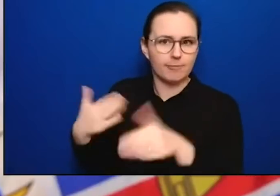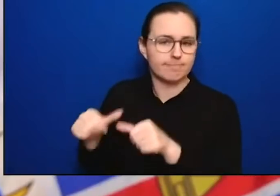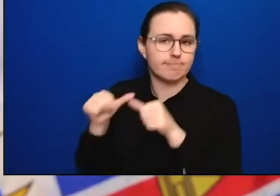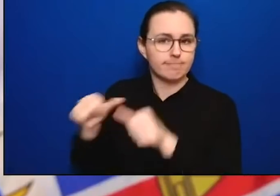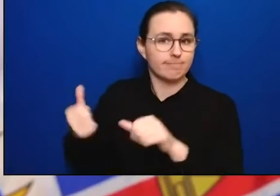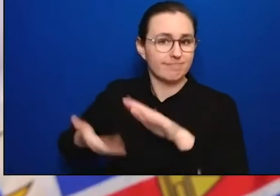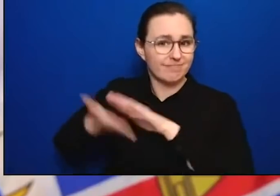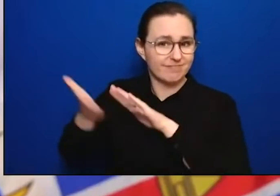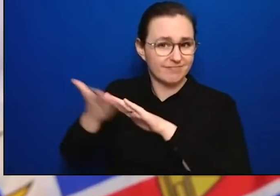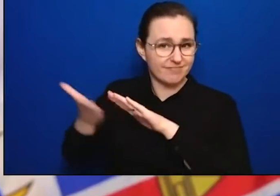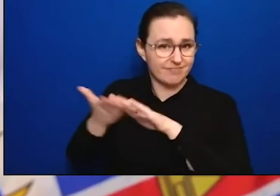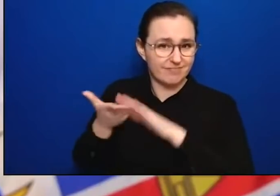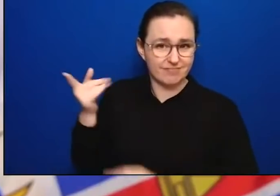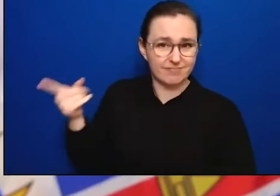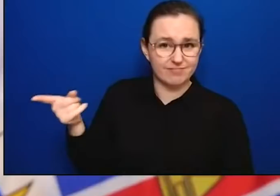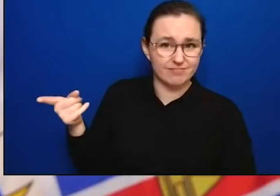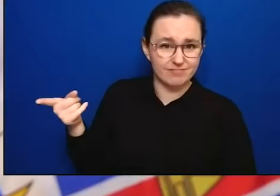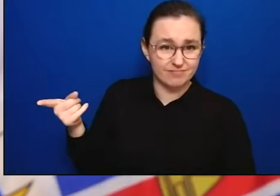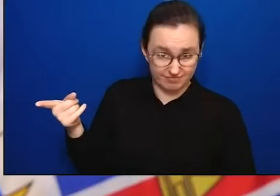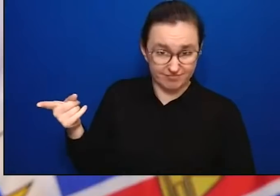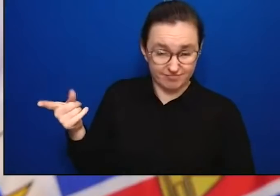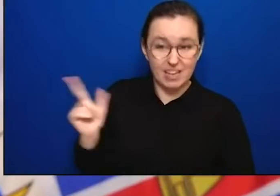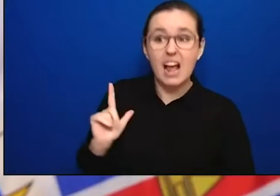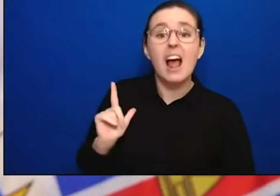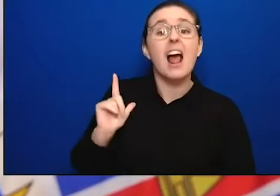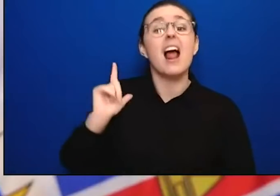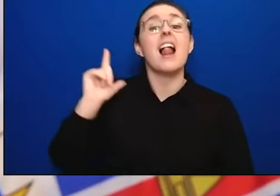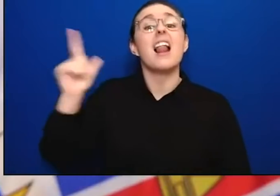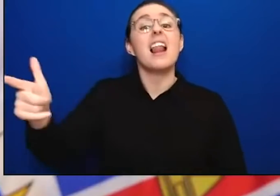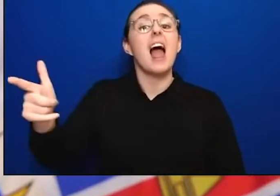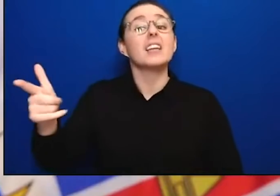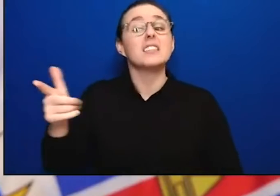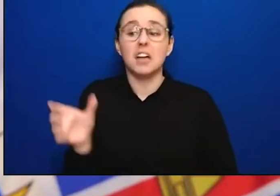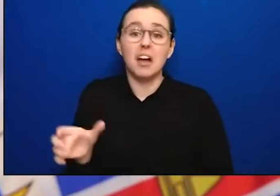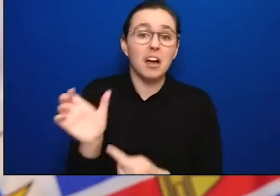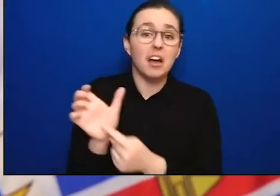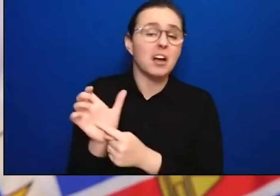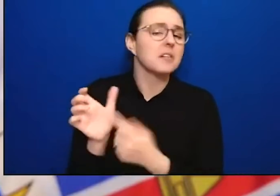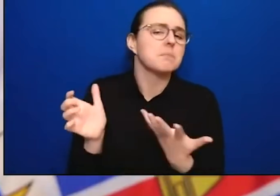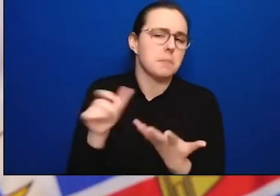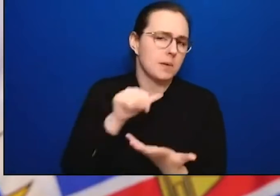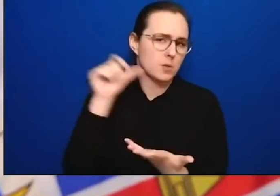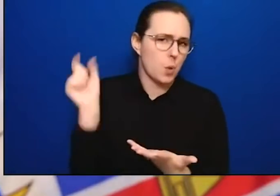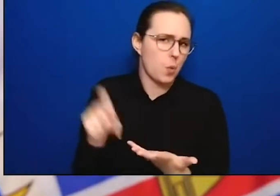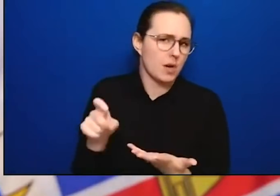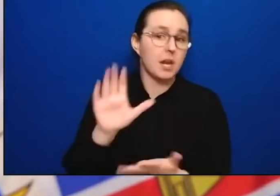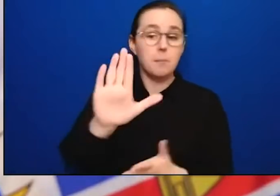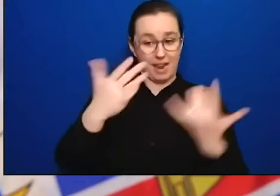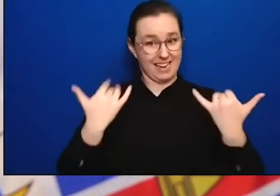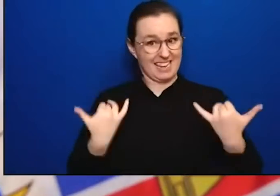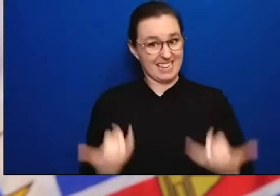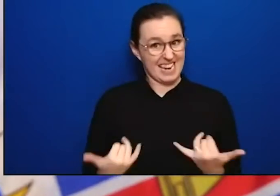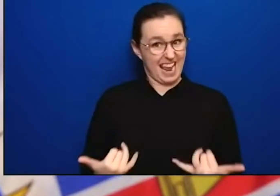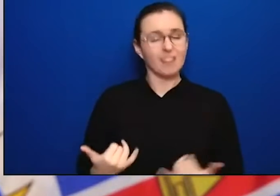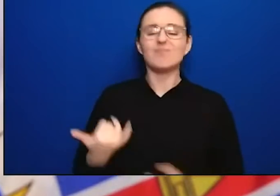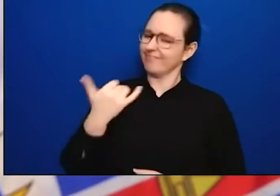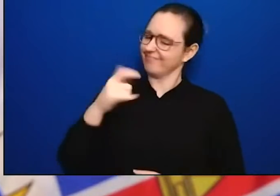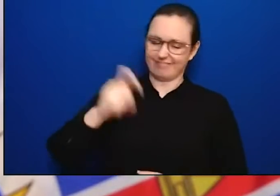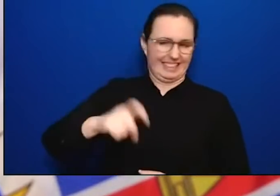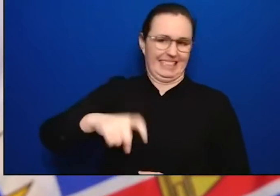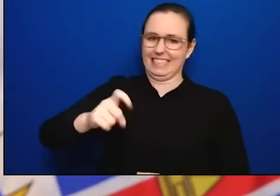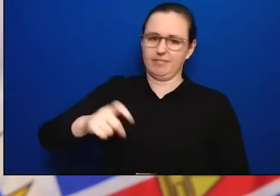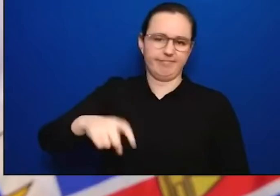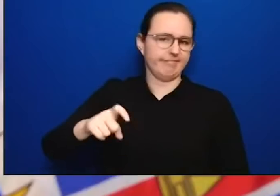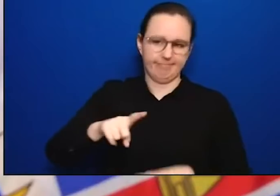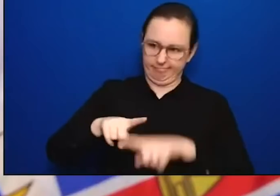open during the period of the pandemic. As we move through this period, it will, I expect, no longer be